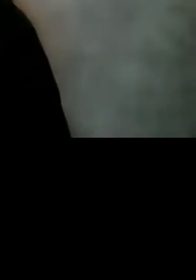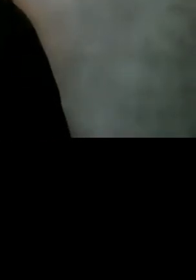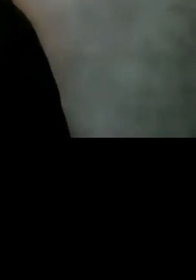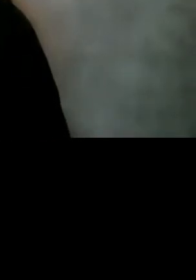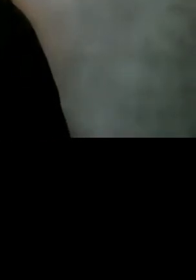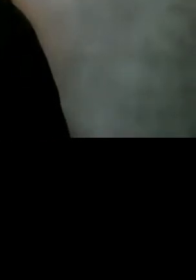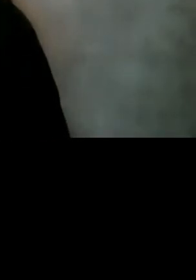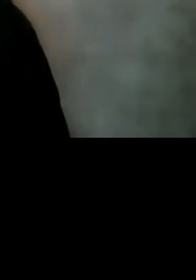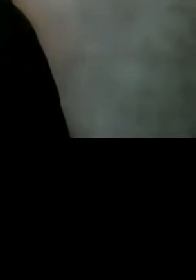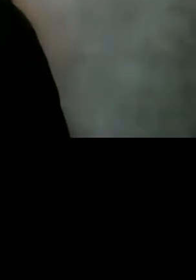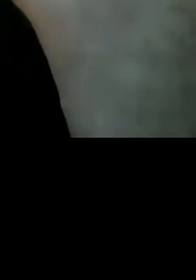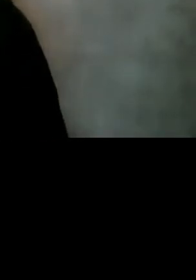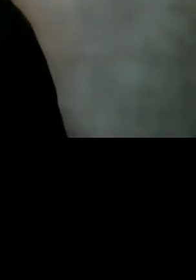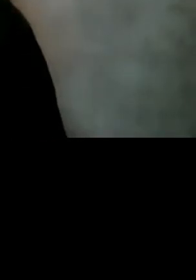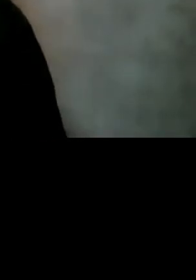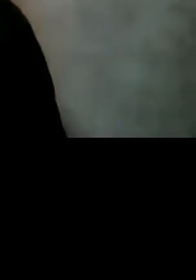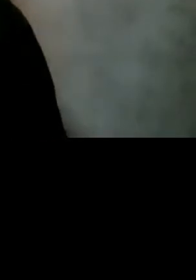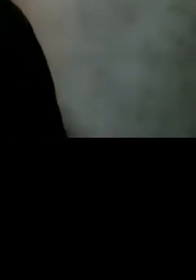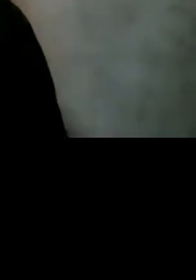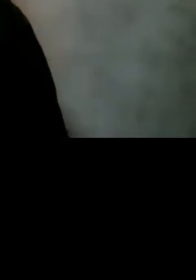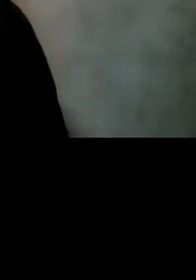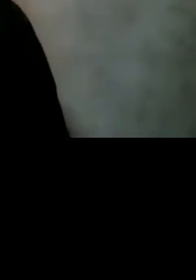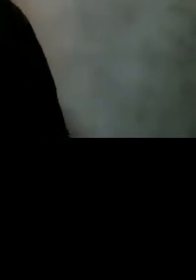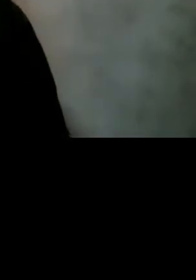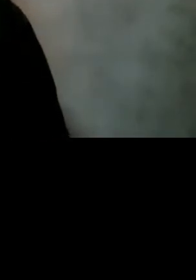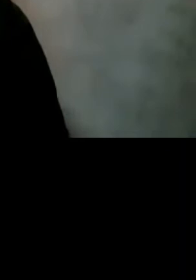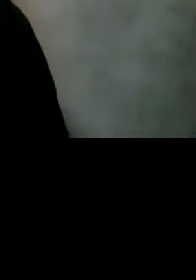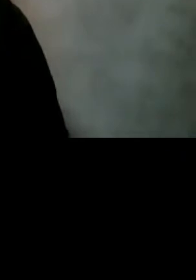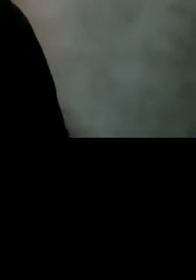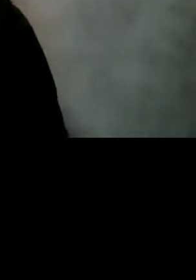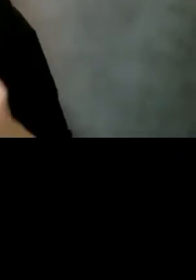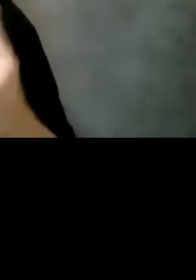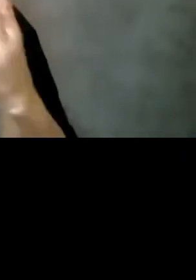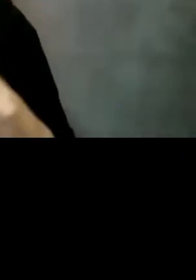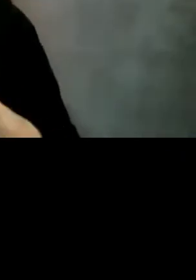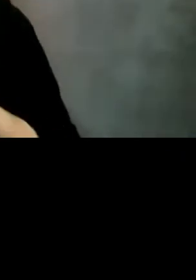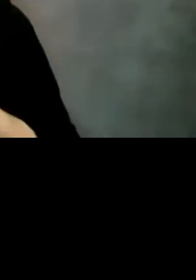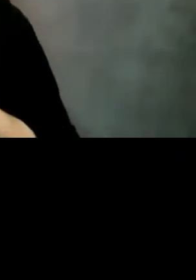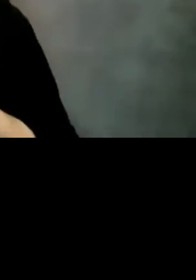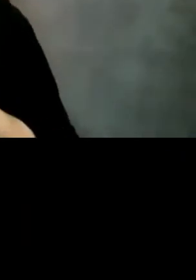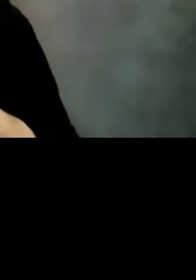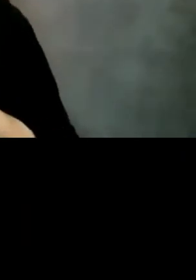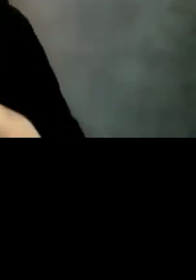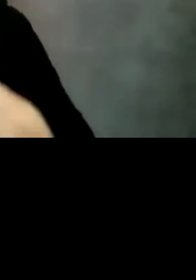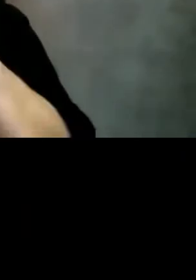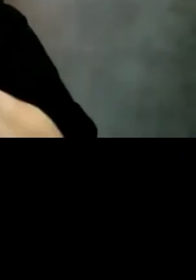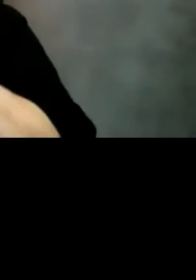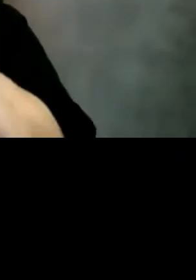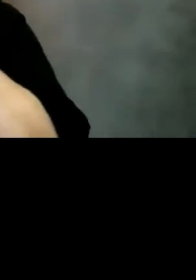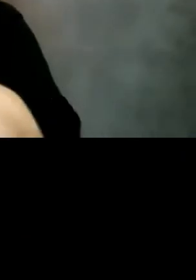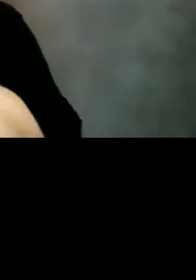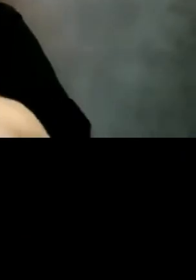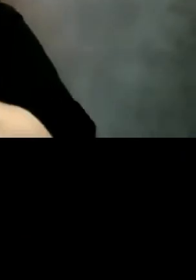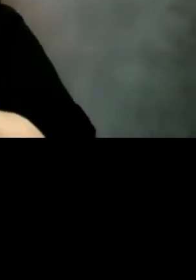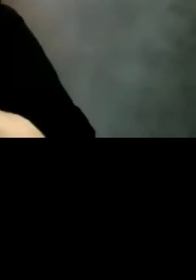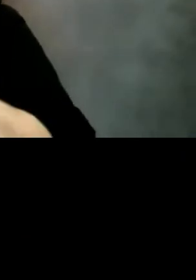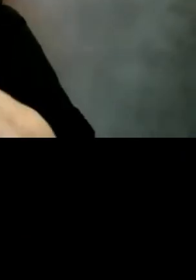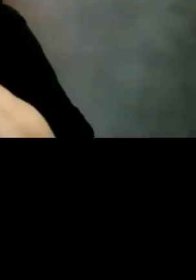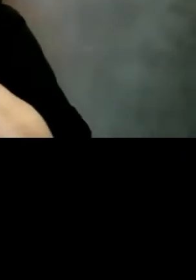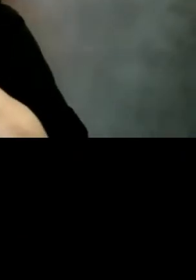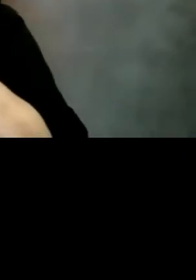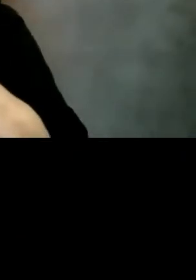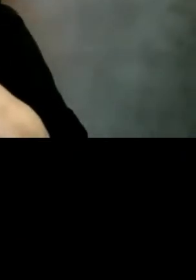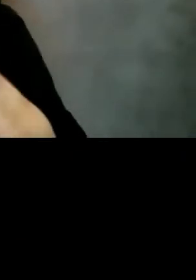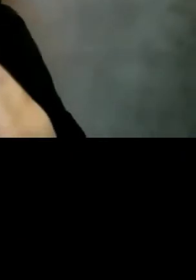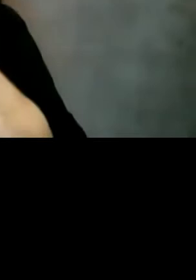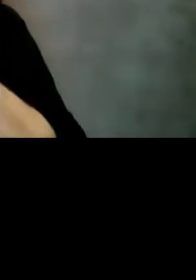Well, I'm looking here, though. There are a lot of other there are other questions that have come up that are more about your